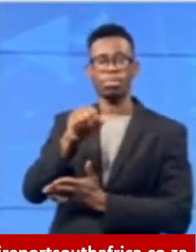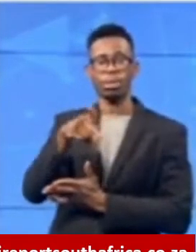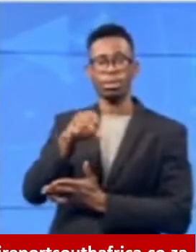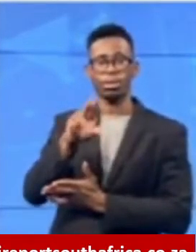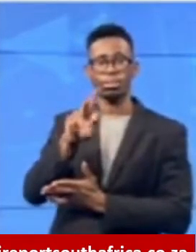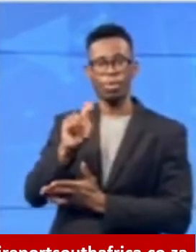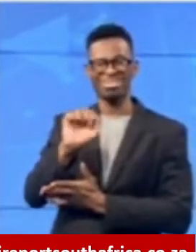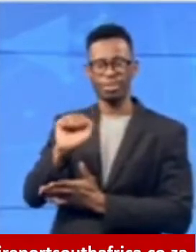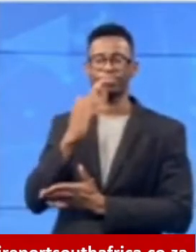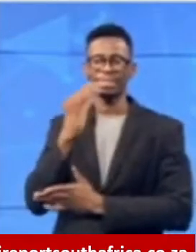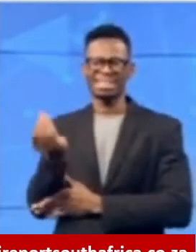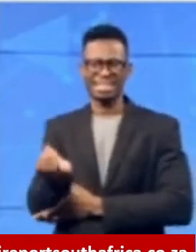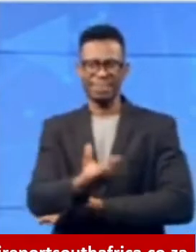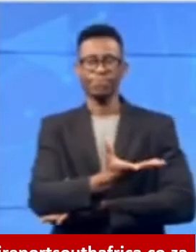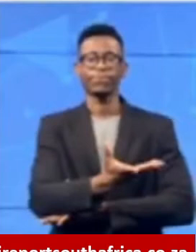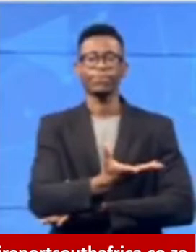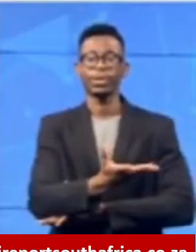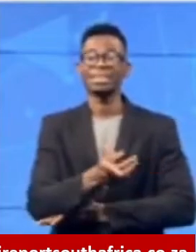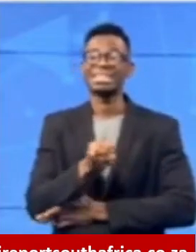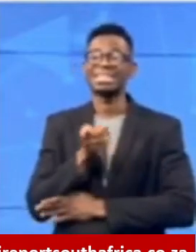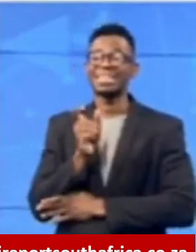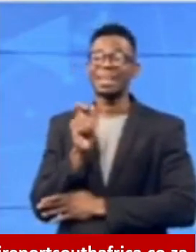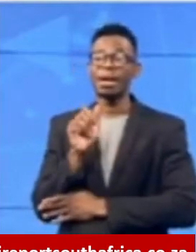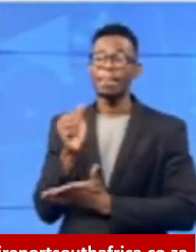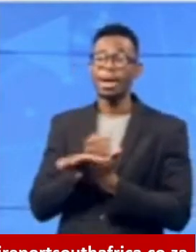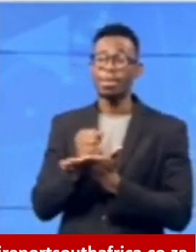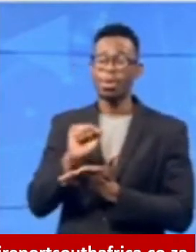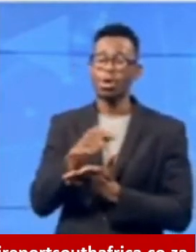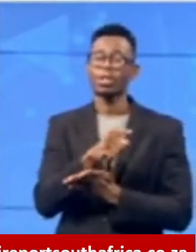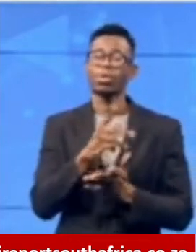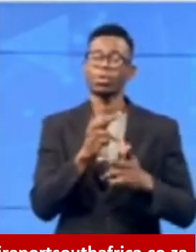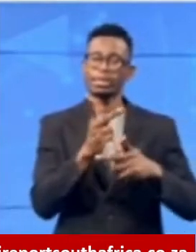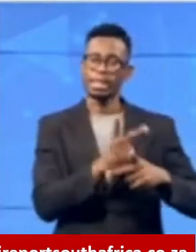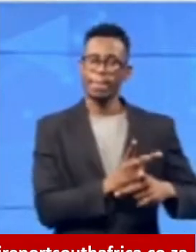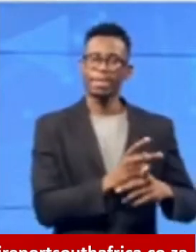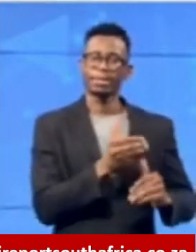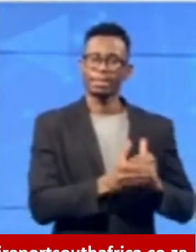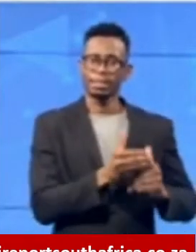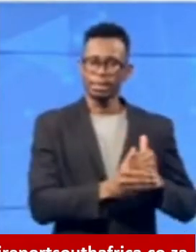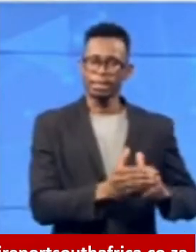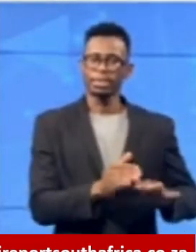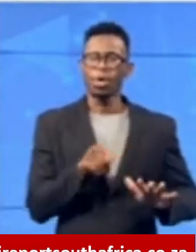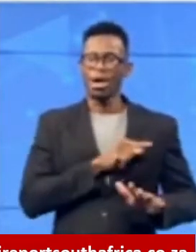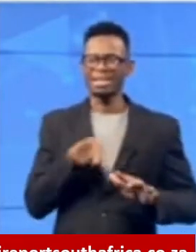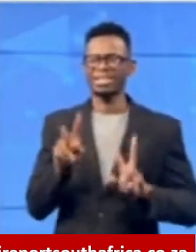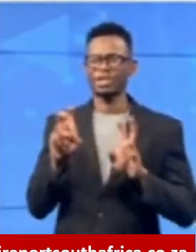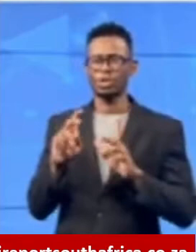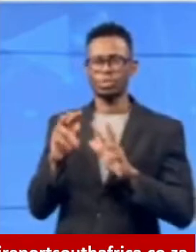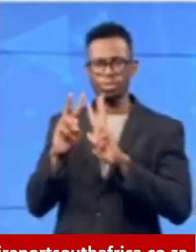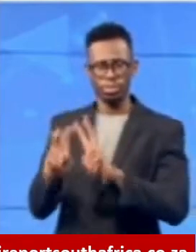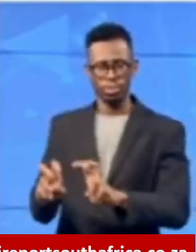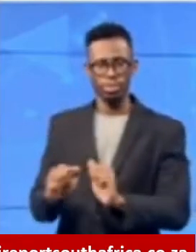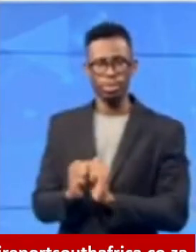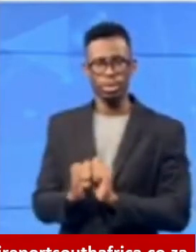that passport to be kept safe by the investigating officer pending this matter. Also, that you continue to reside